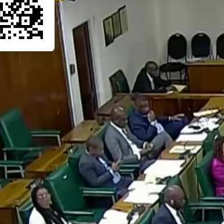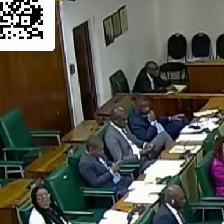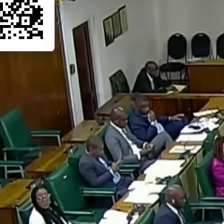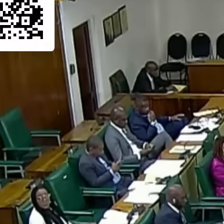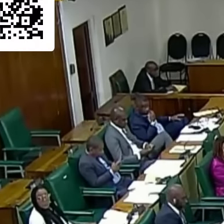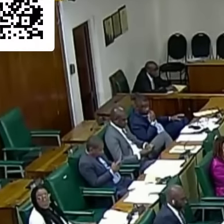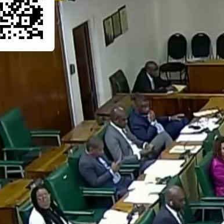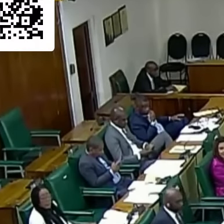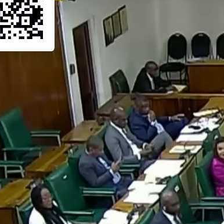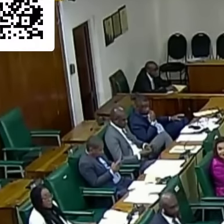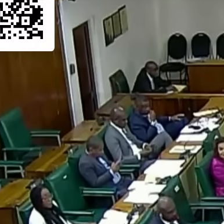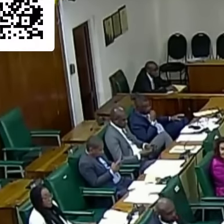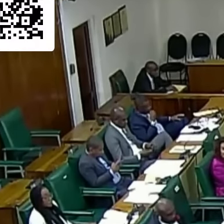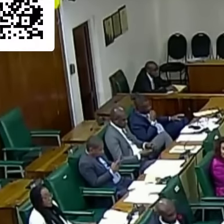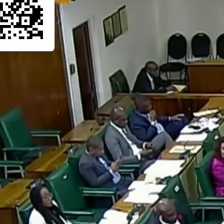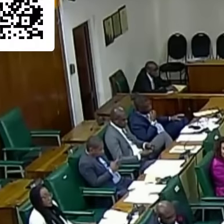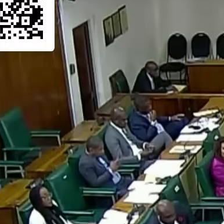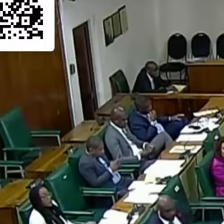Damn man, talk.